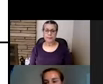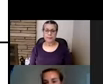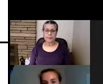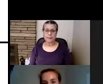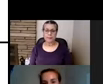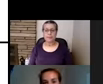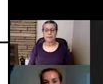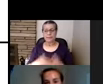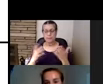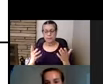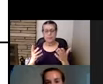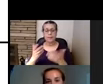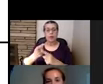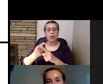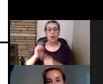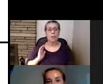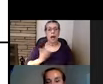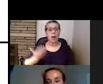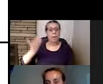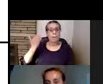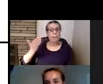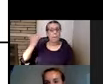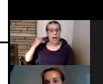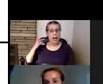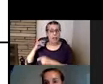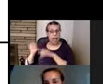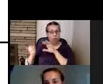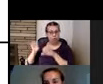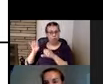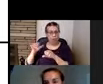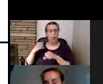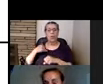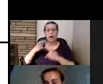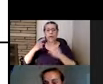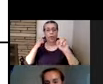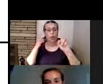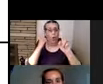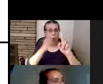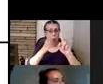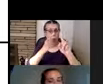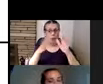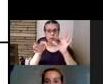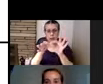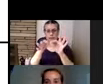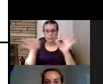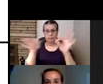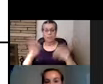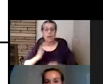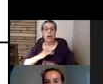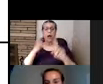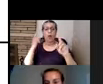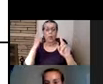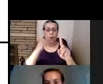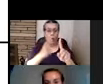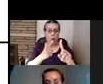So informed by past outreach, we identified the following goal and guiding principles. Our goal is to